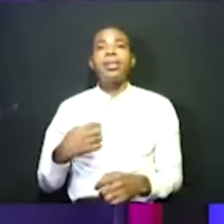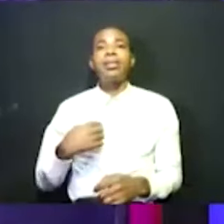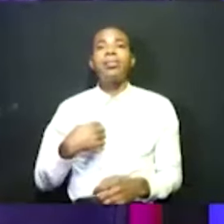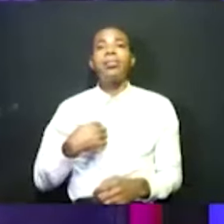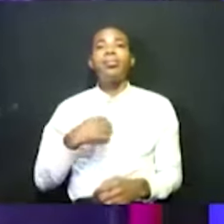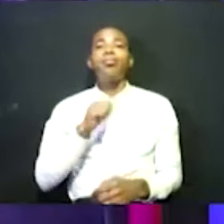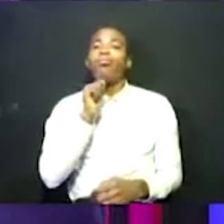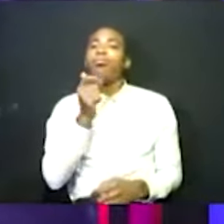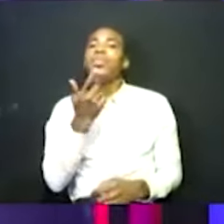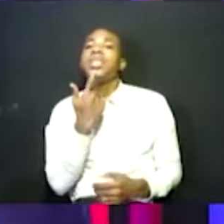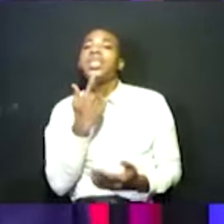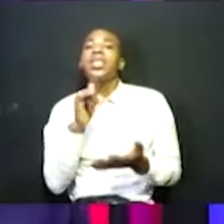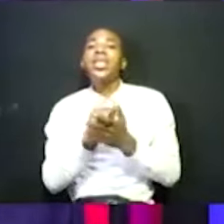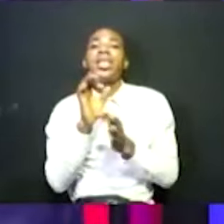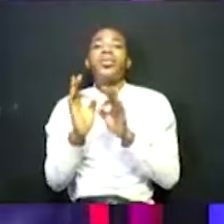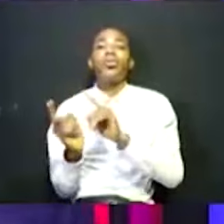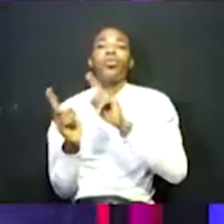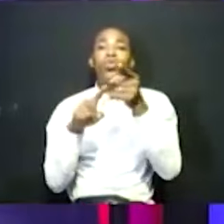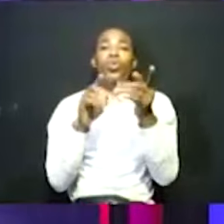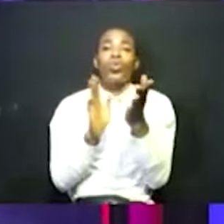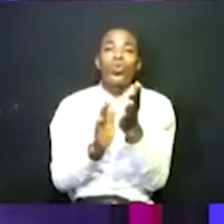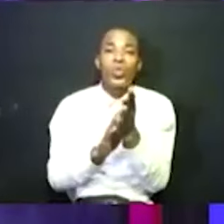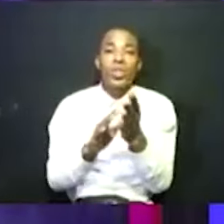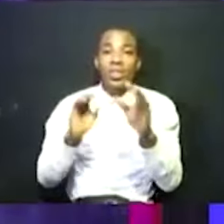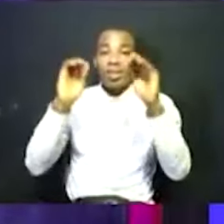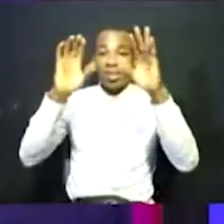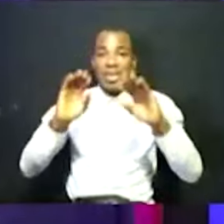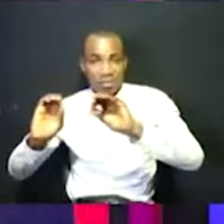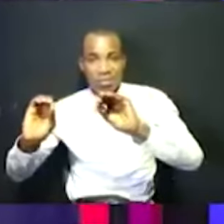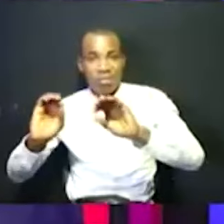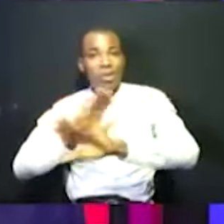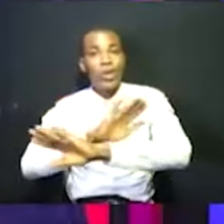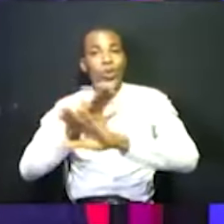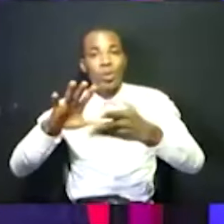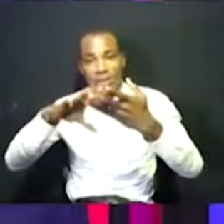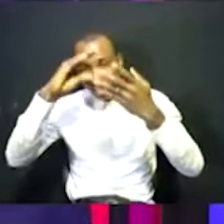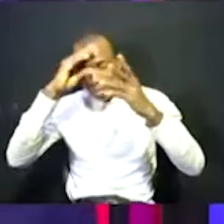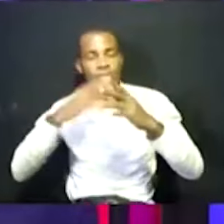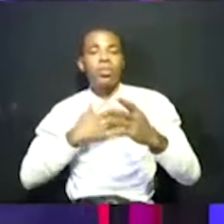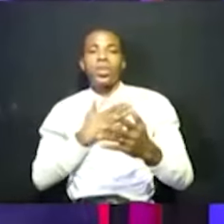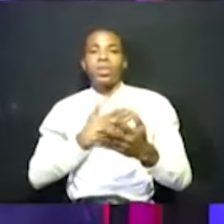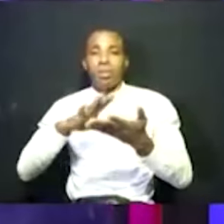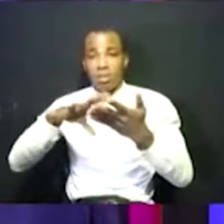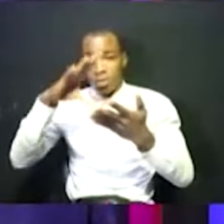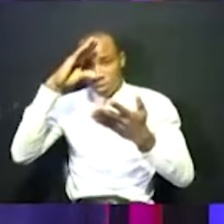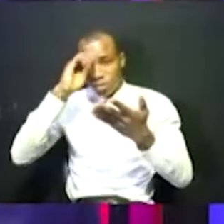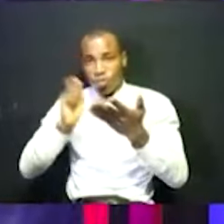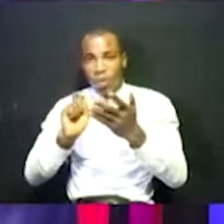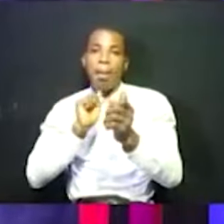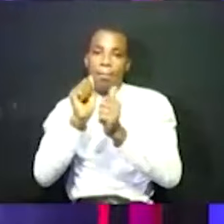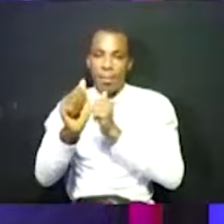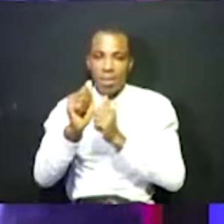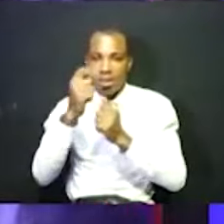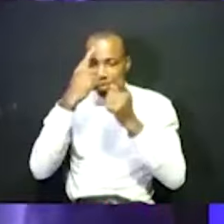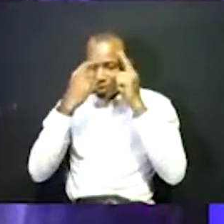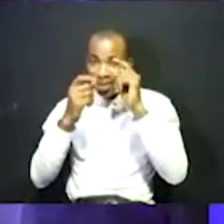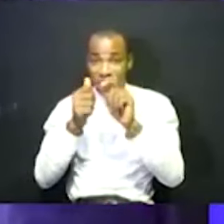about genes and all that, don't pay attention. You write and pass for your lecturer. But you see, when...